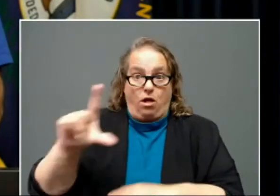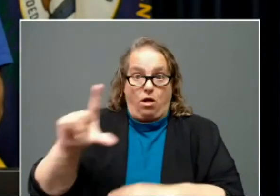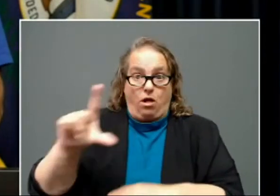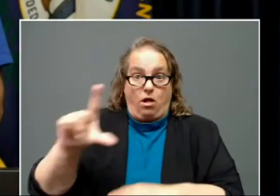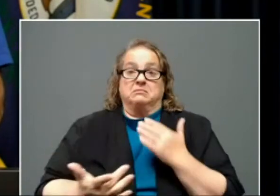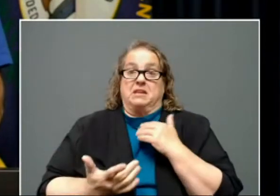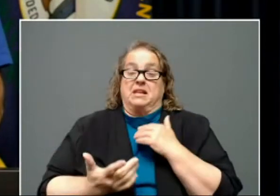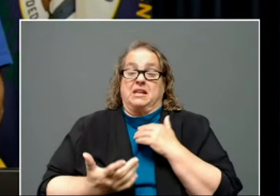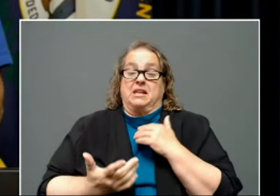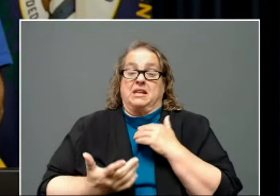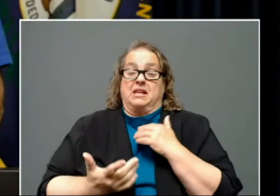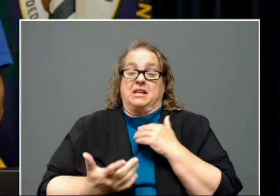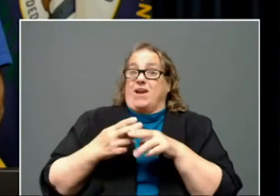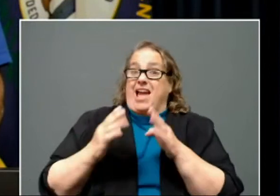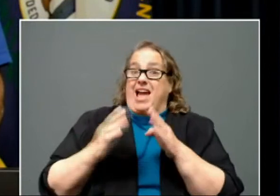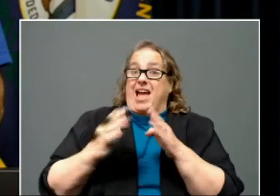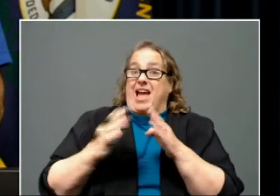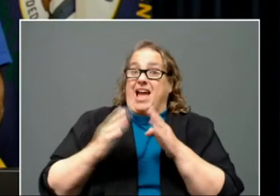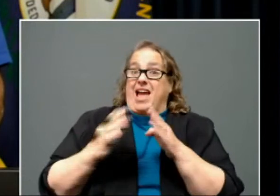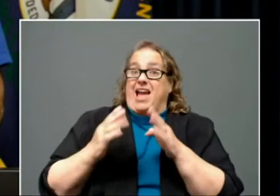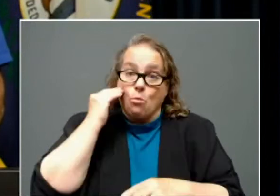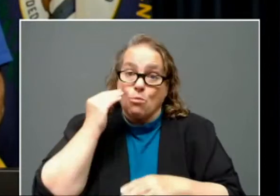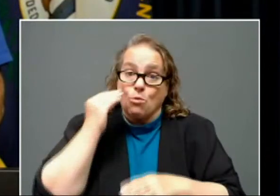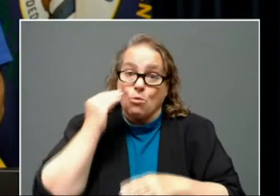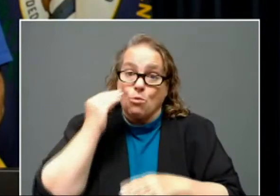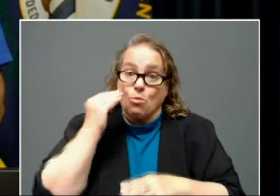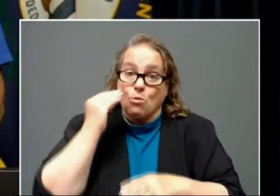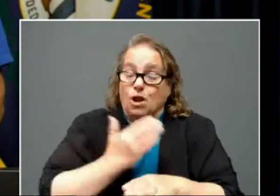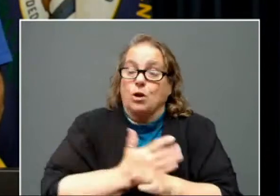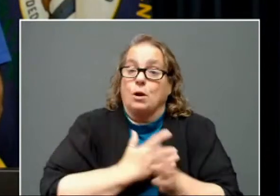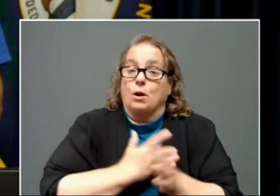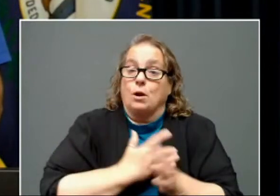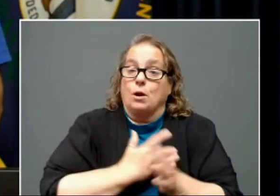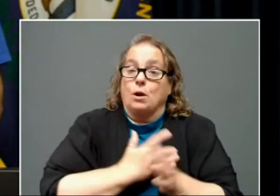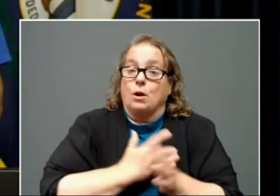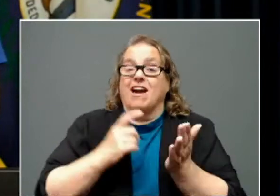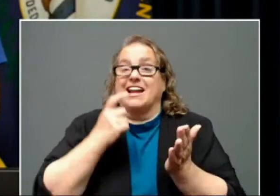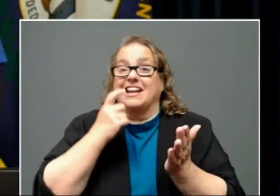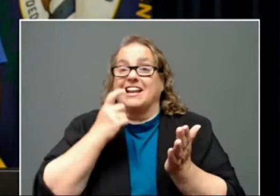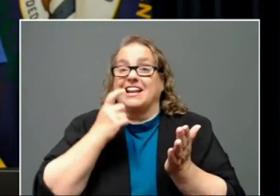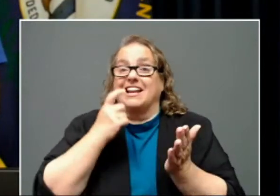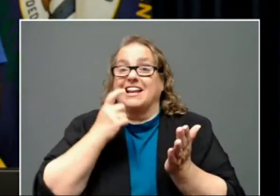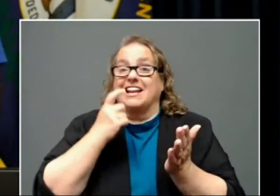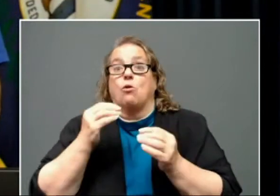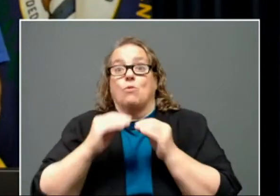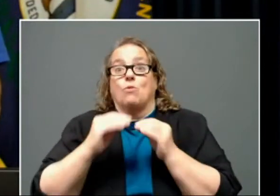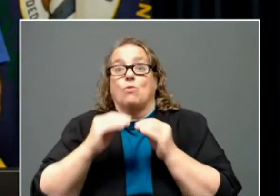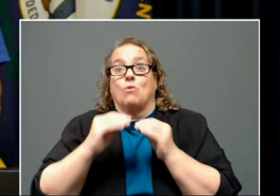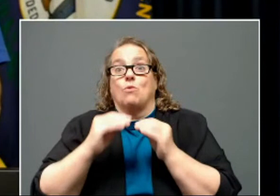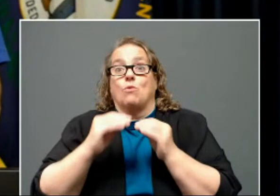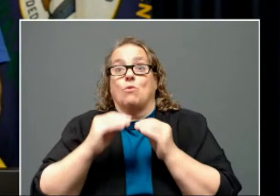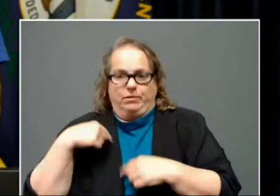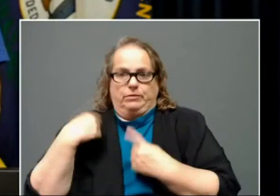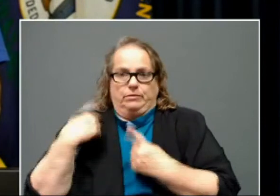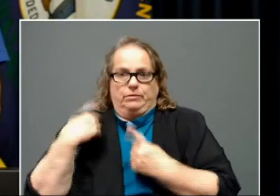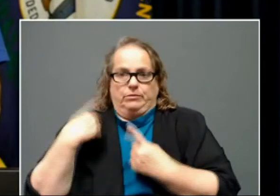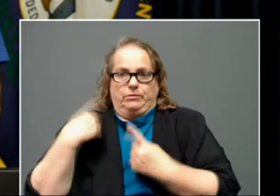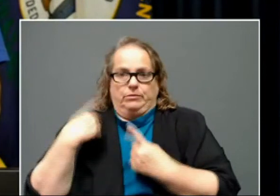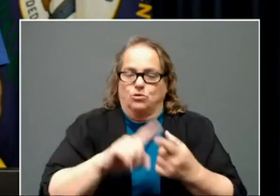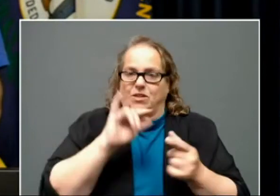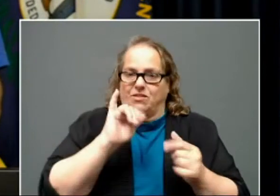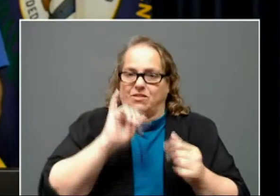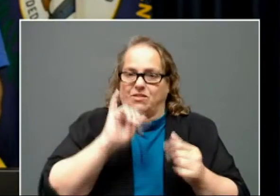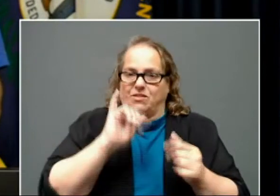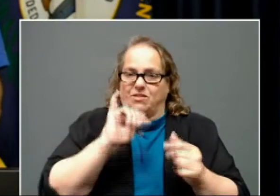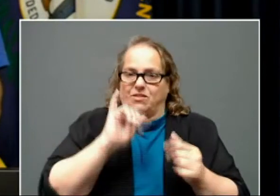home repairs, medical or dental expenses related to the disaster. Residents and business owners who sustained flood-related losses